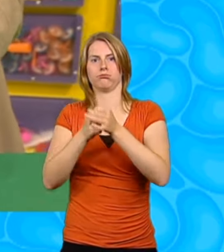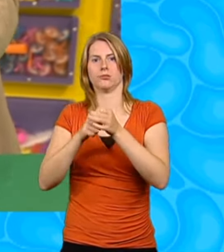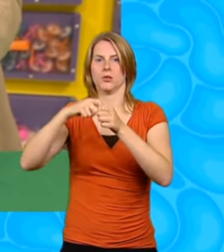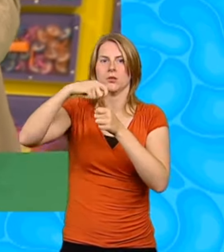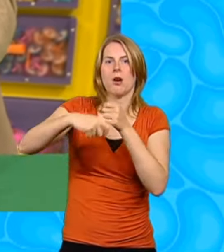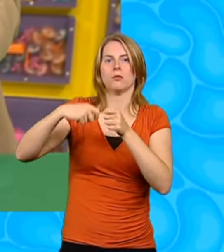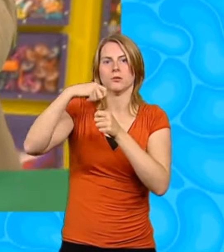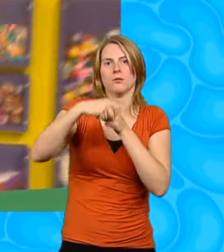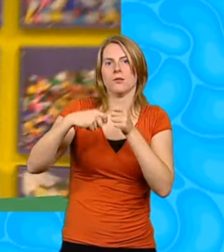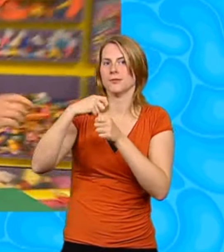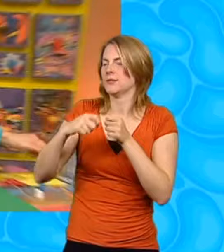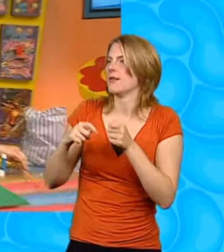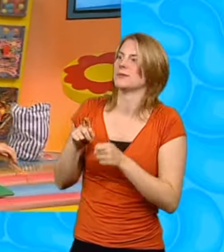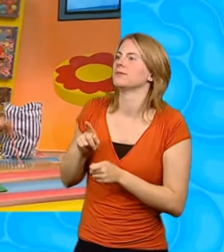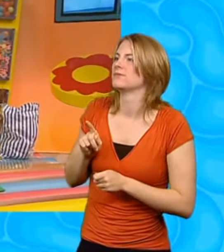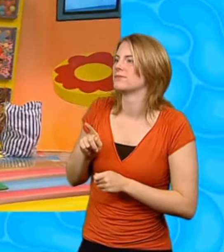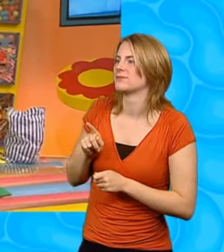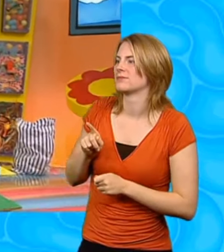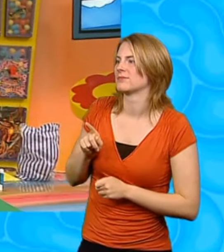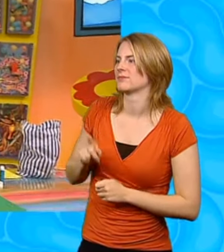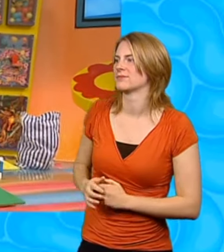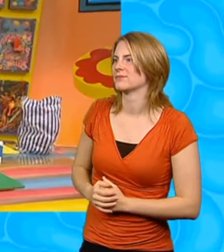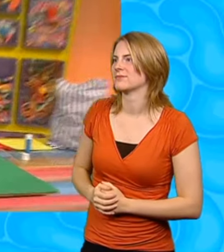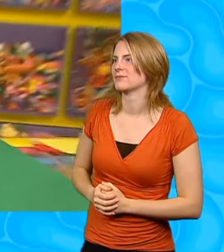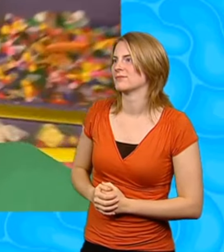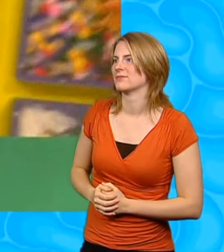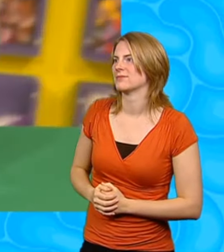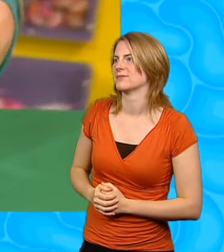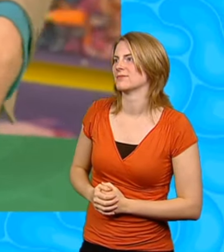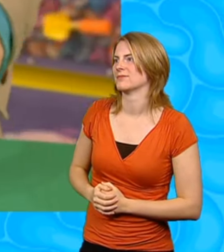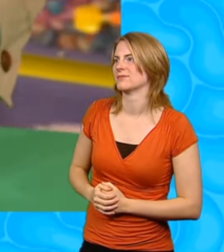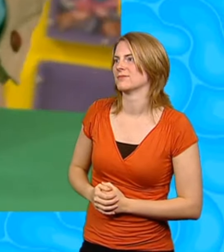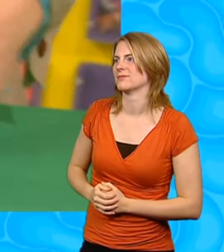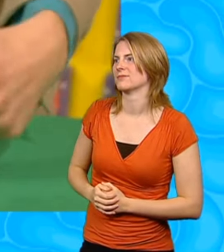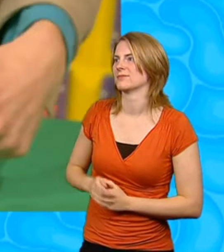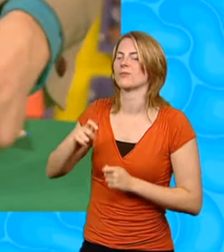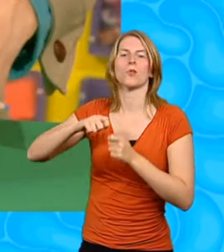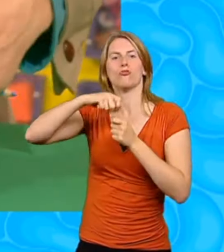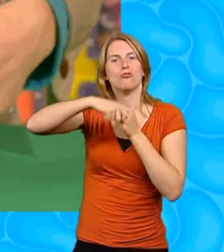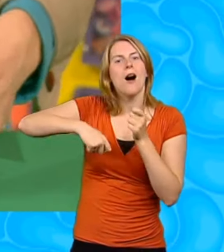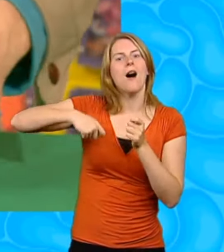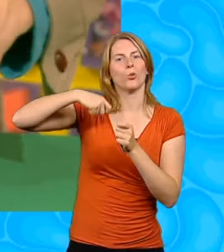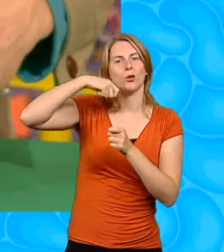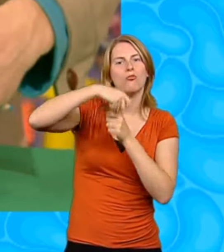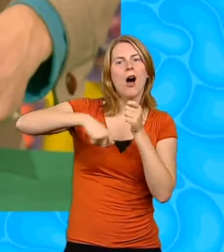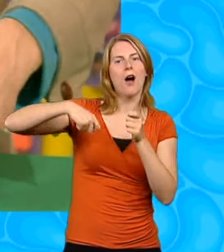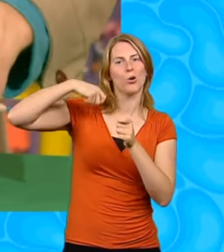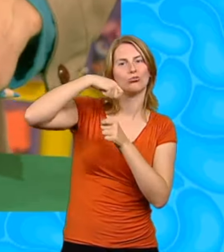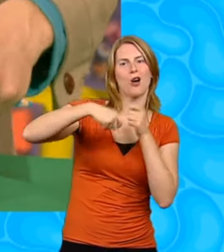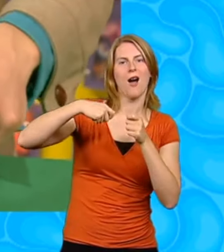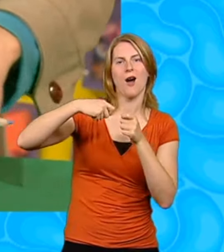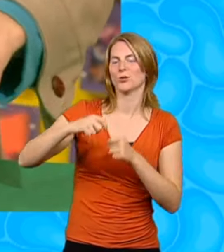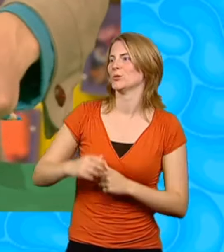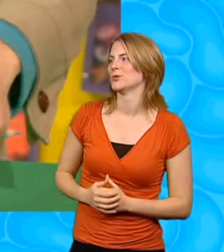like that. And then wrap round your pipe cleaner. Here we go, round and round and round